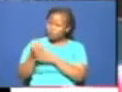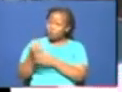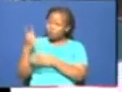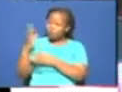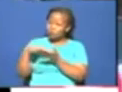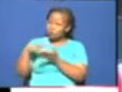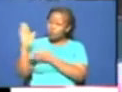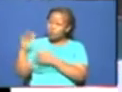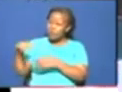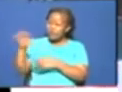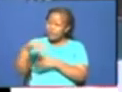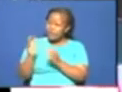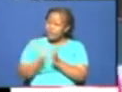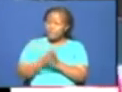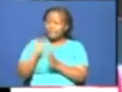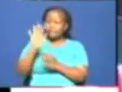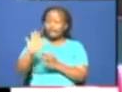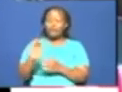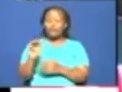and 5 wards.